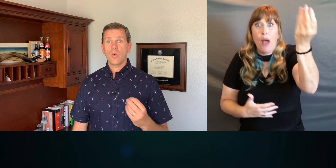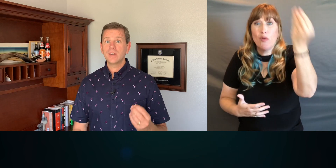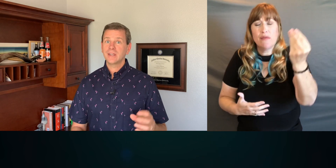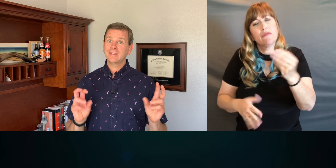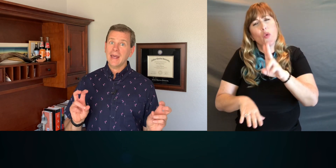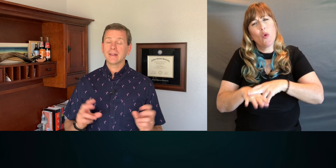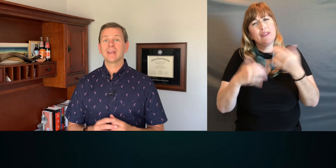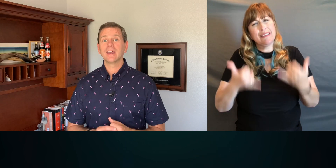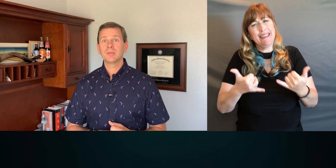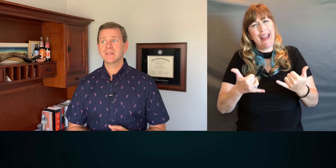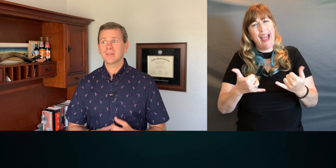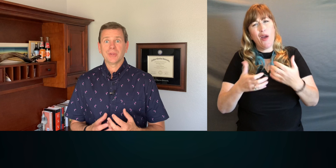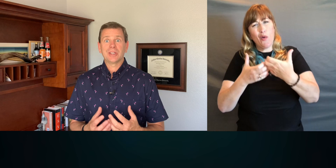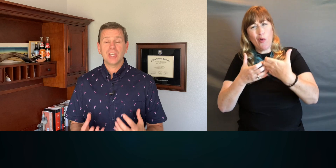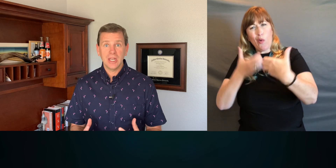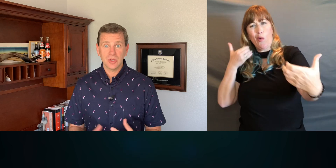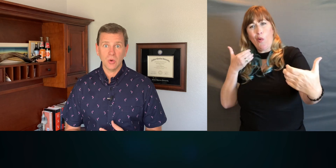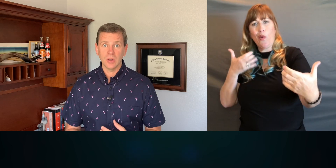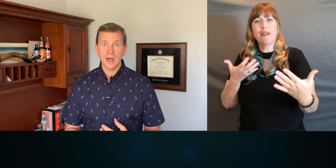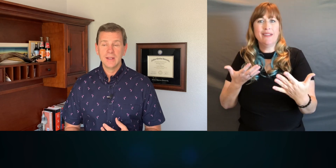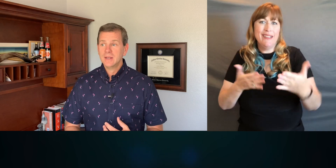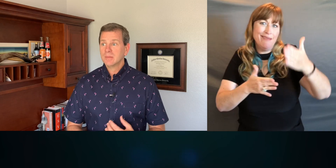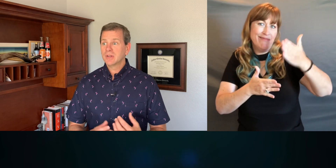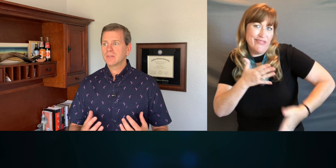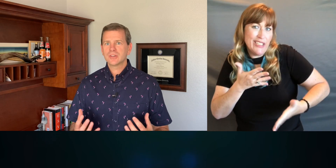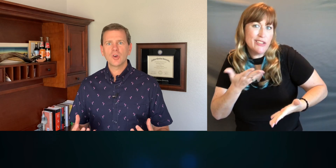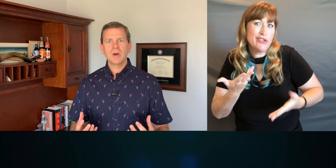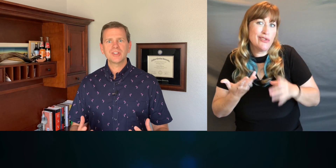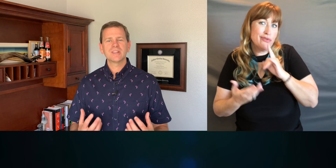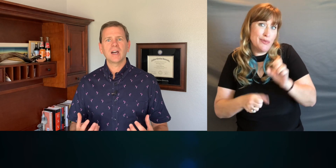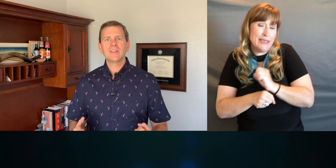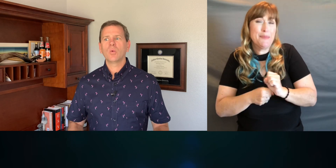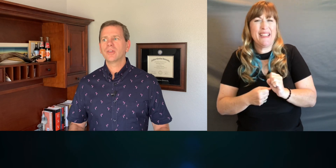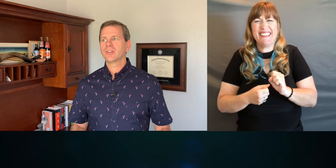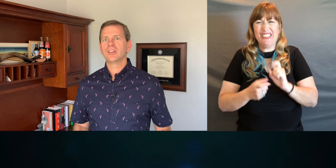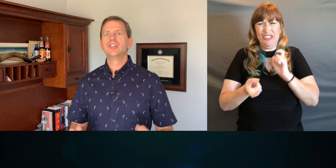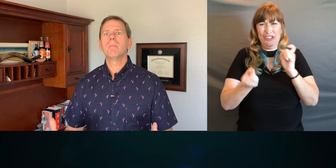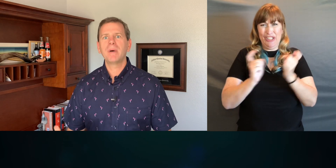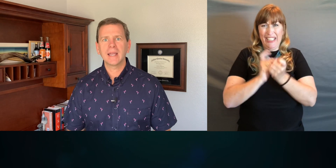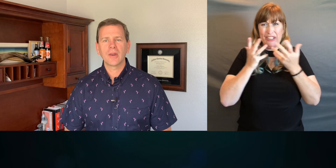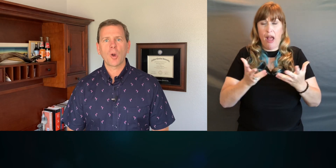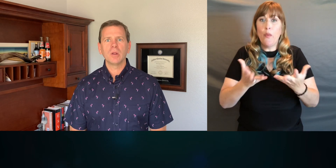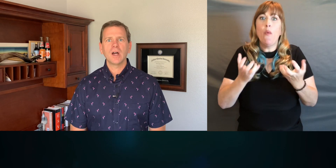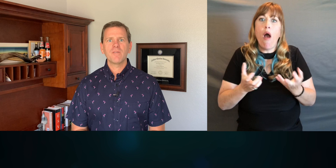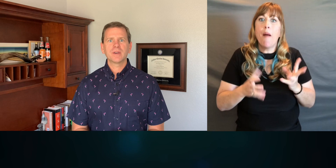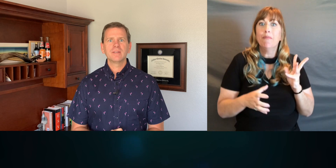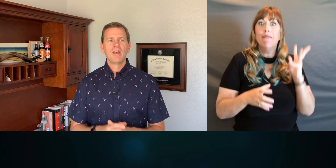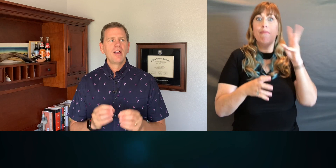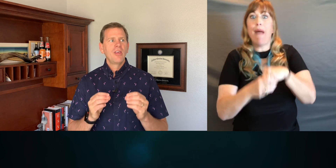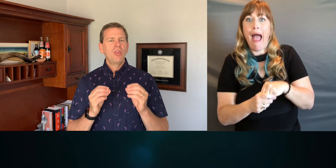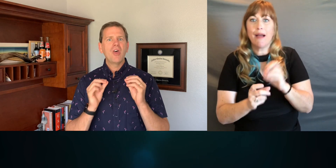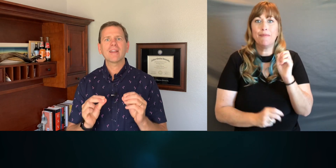know, the quarantine technically ends, but it doesn't really change a whole lot. But there's so much inside that wants just to jump back into normal life,